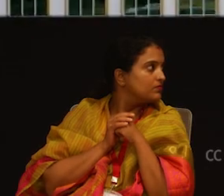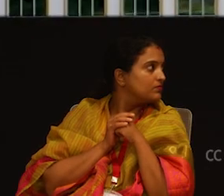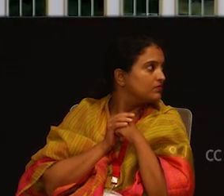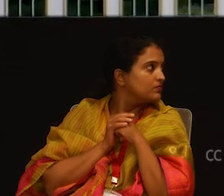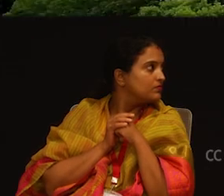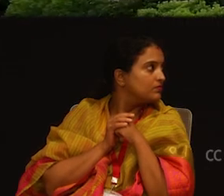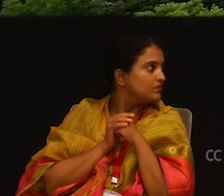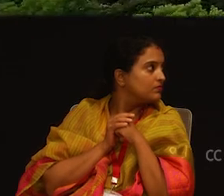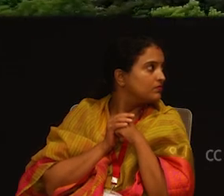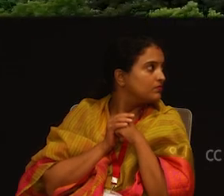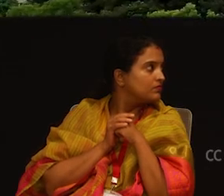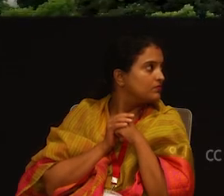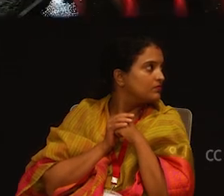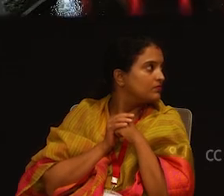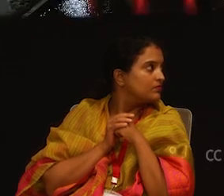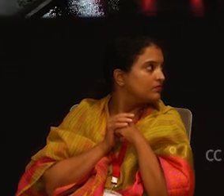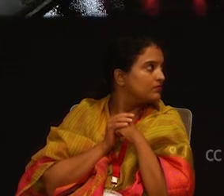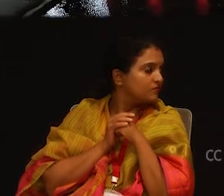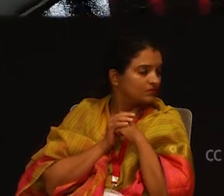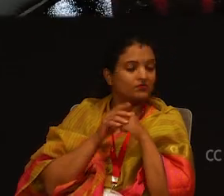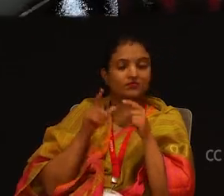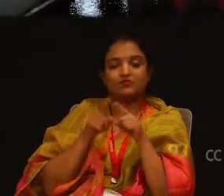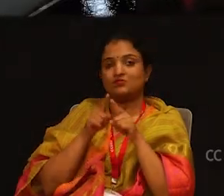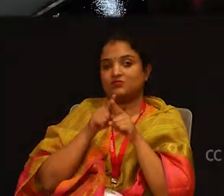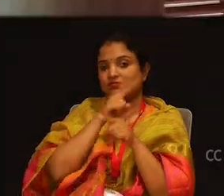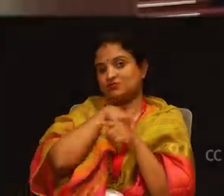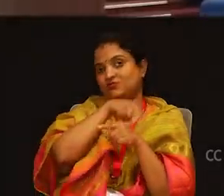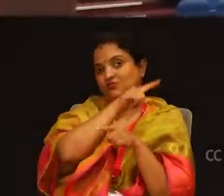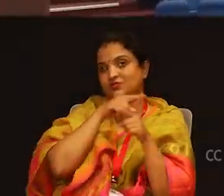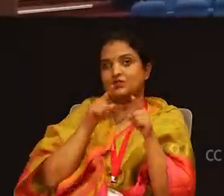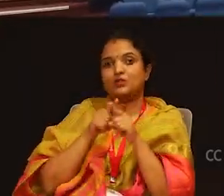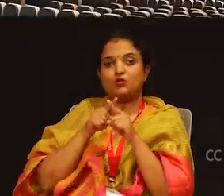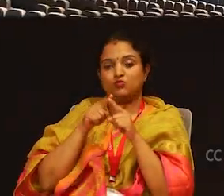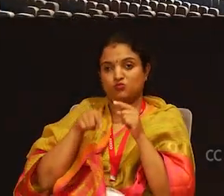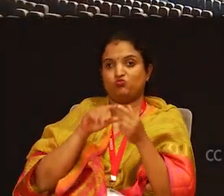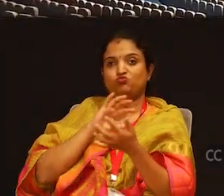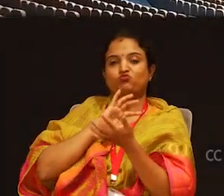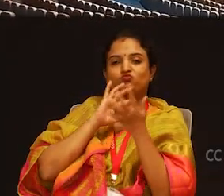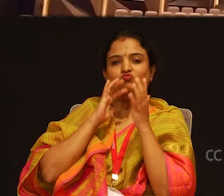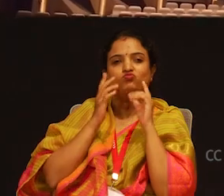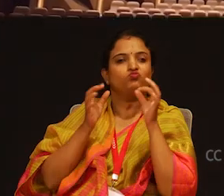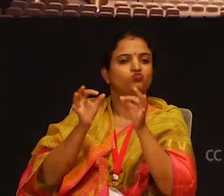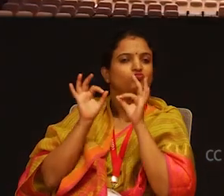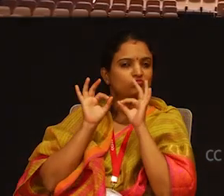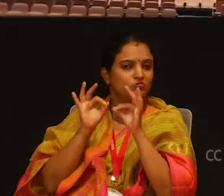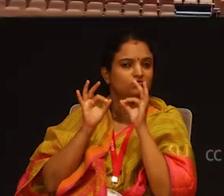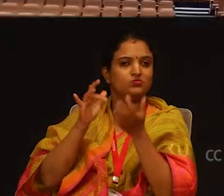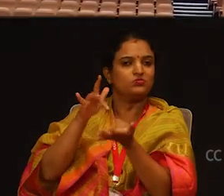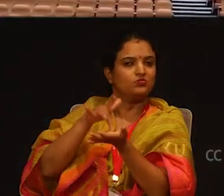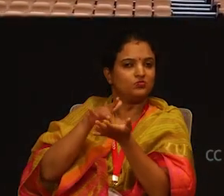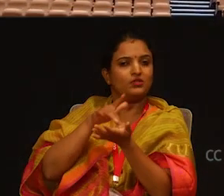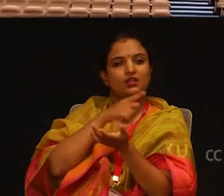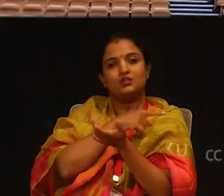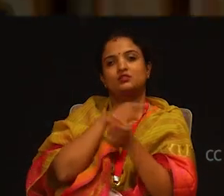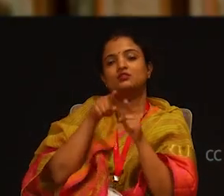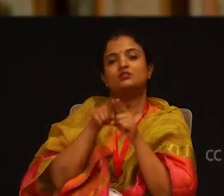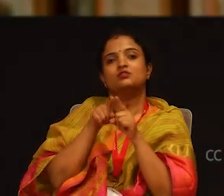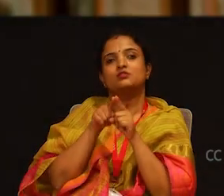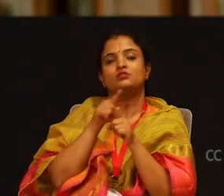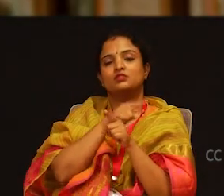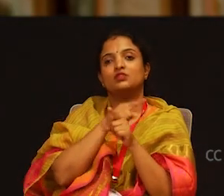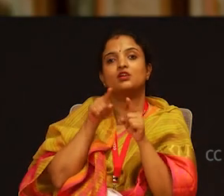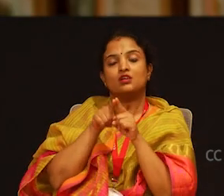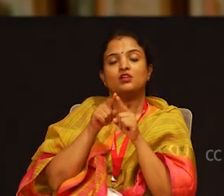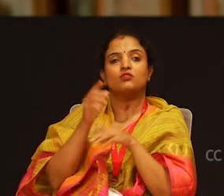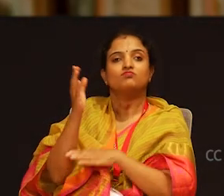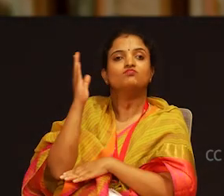Hosted at the state-of-the-art Sai Hira Global Convention Center, this event will